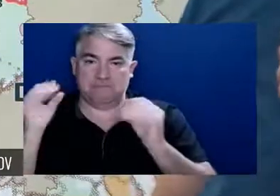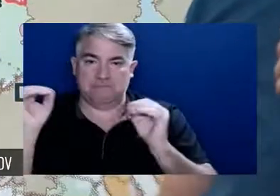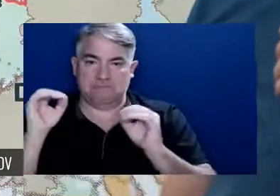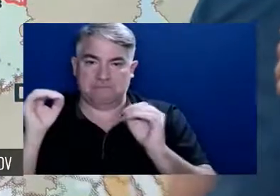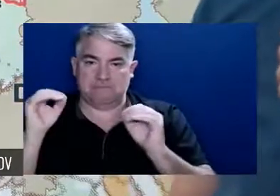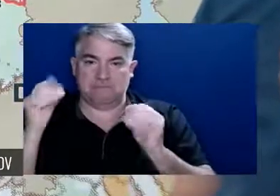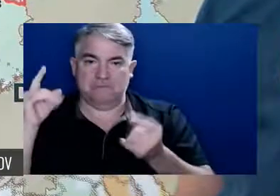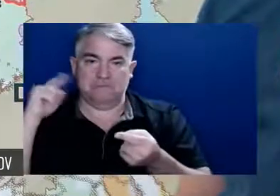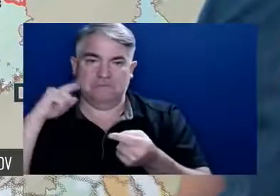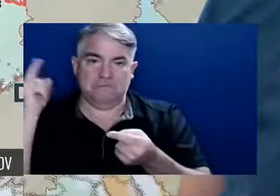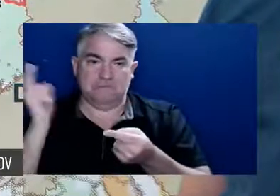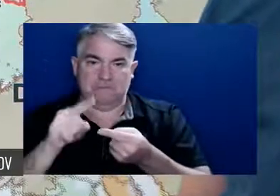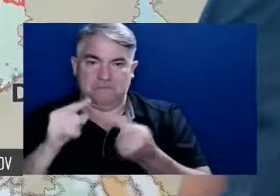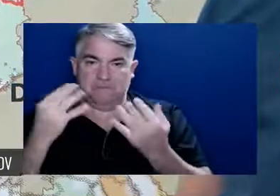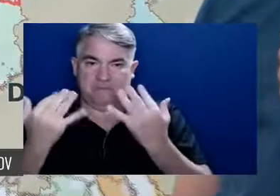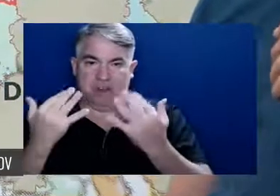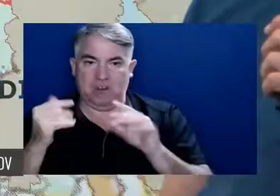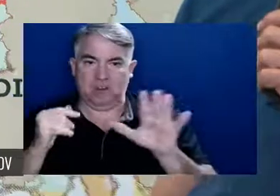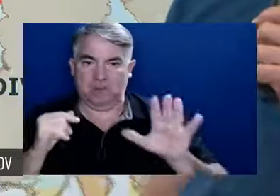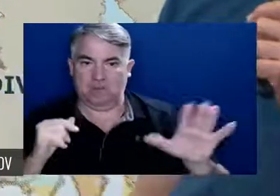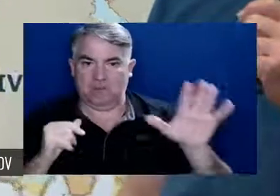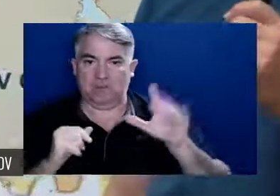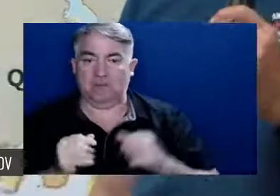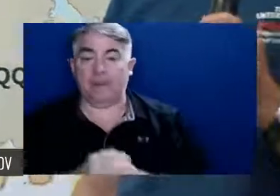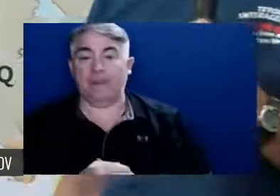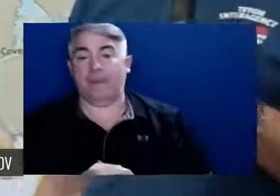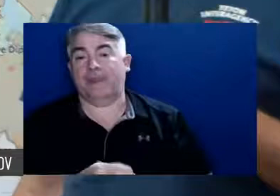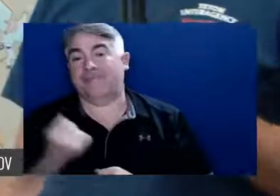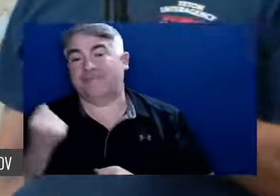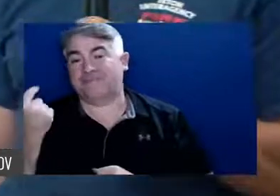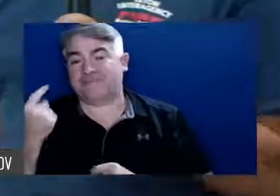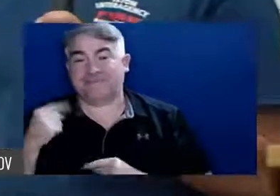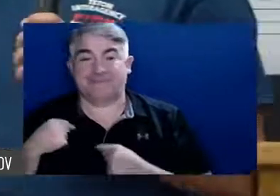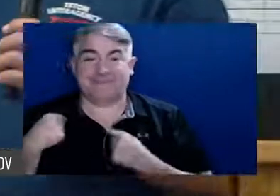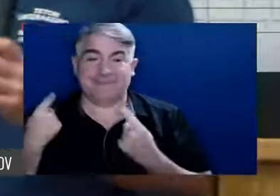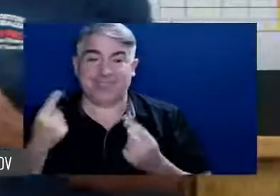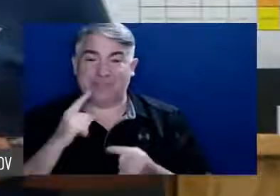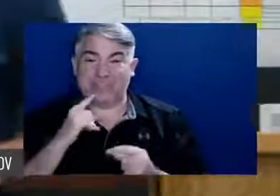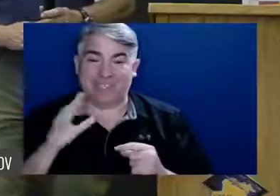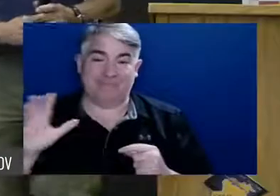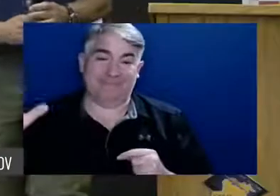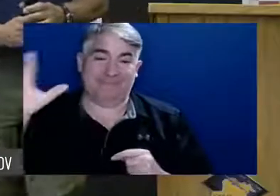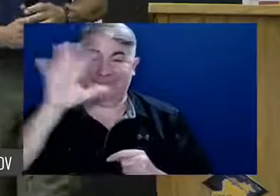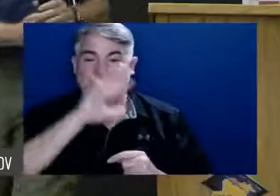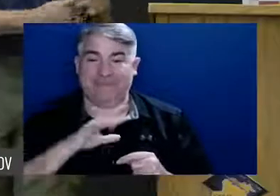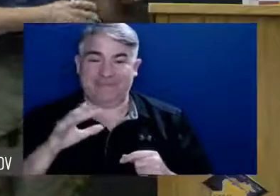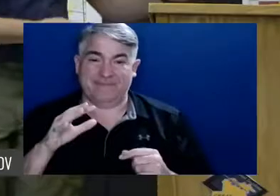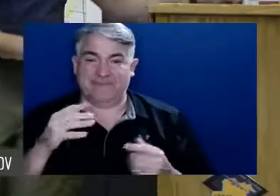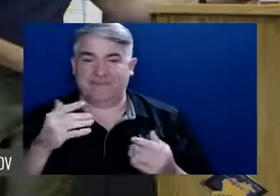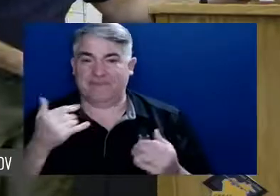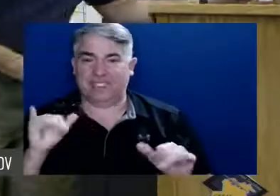overall, we're going to continue to see fairly minimal activity for the next few days. And that should be it. Thank you.